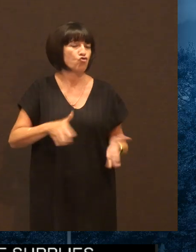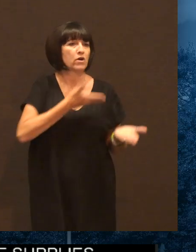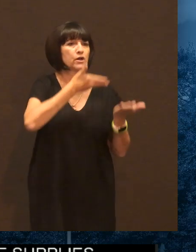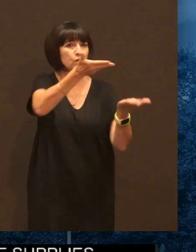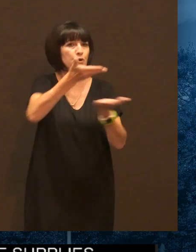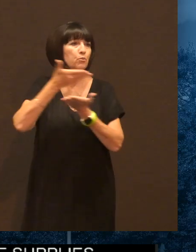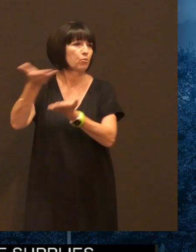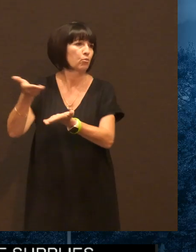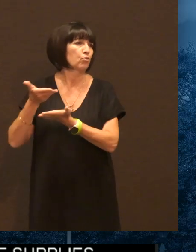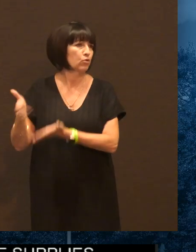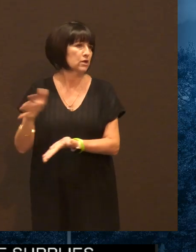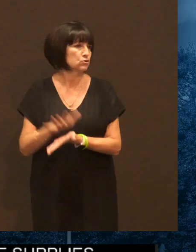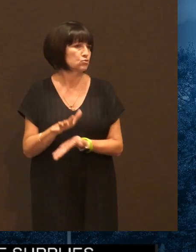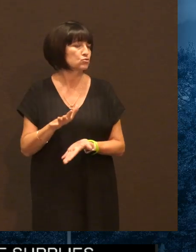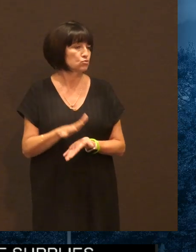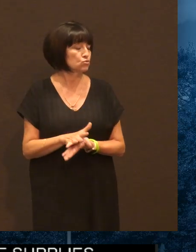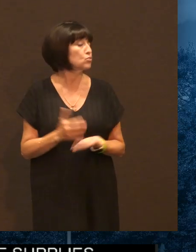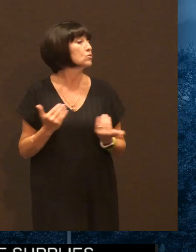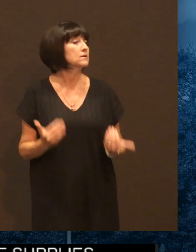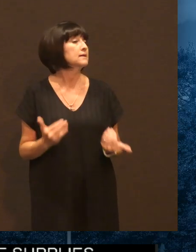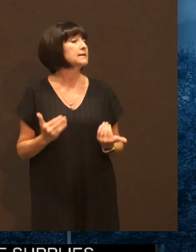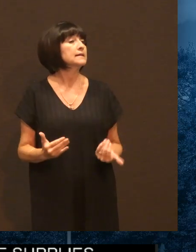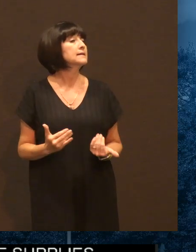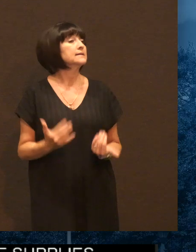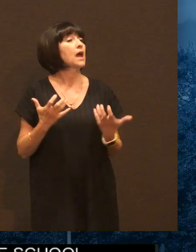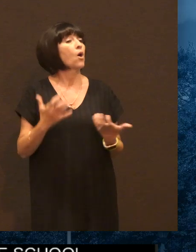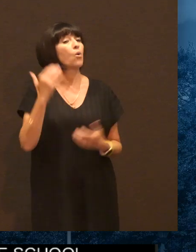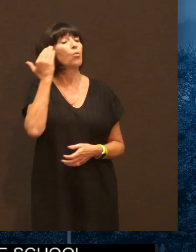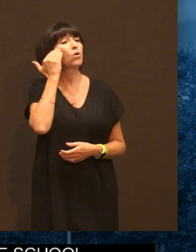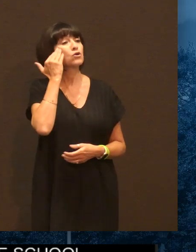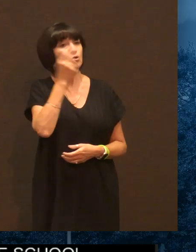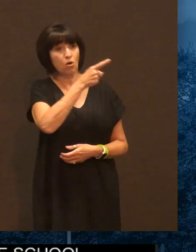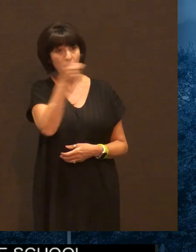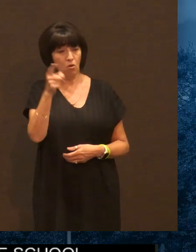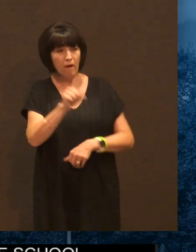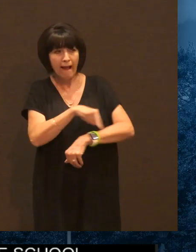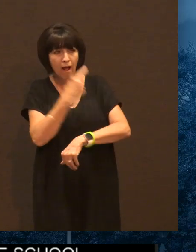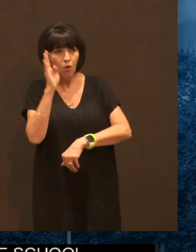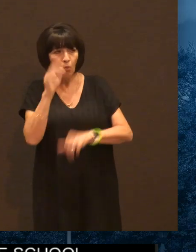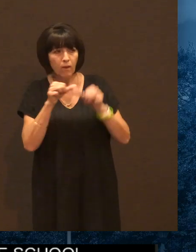long would they be in use? How long can we sustain it?